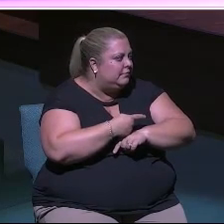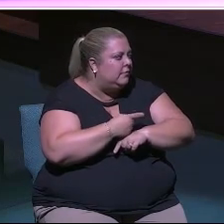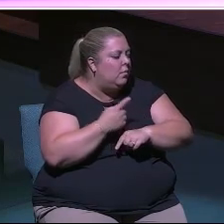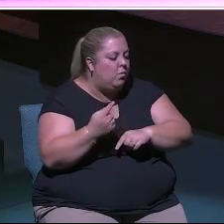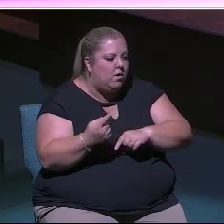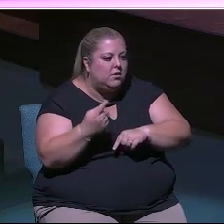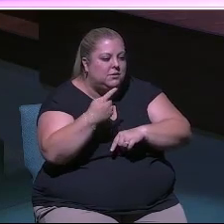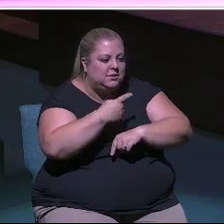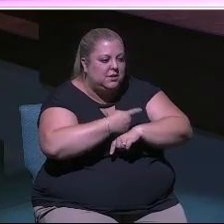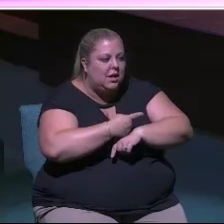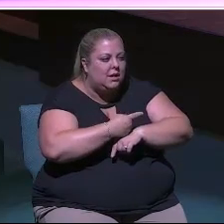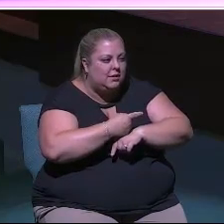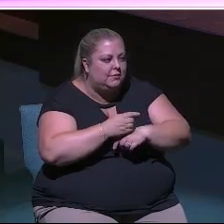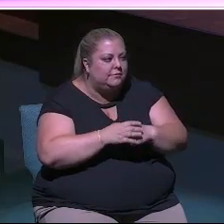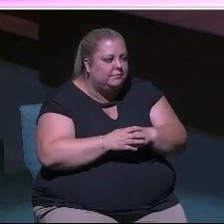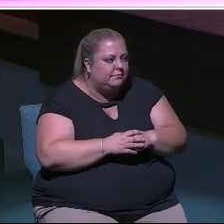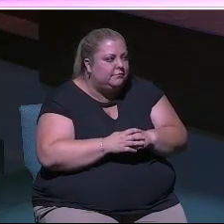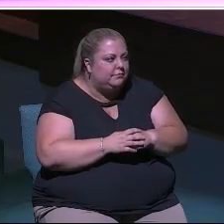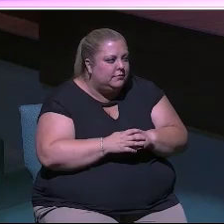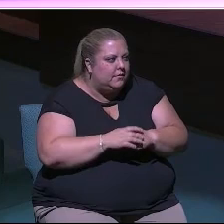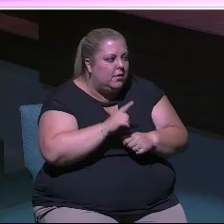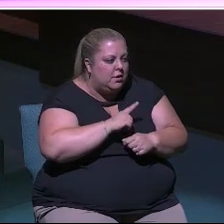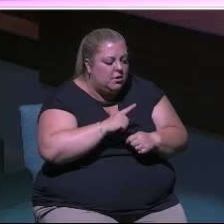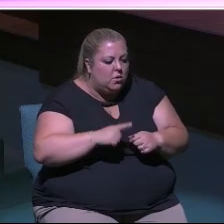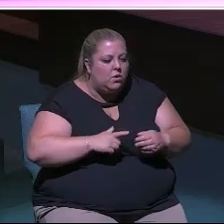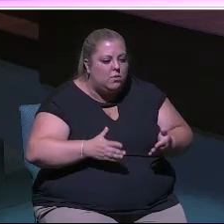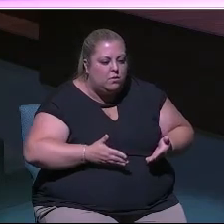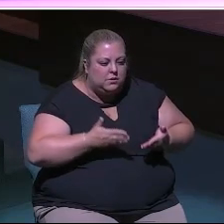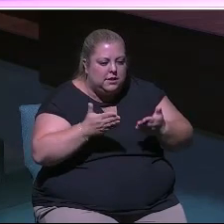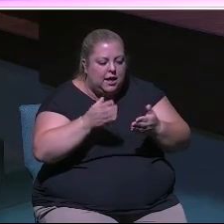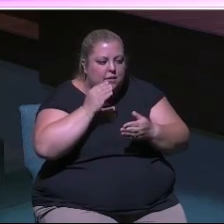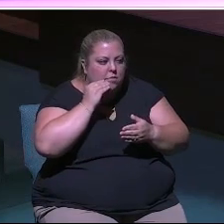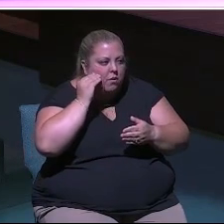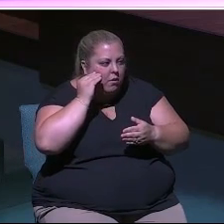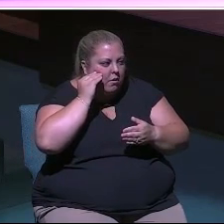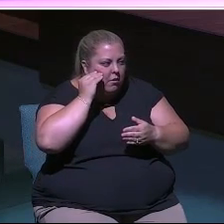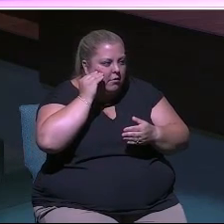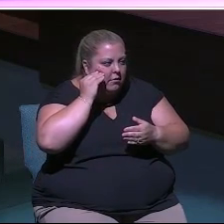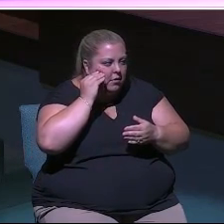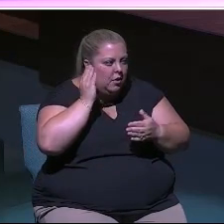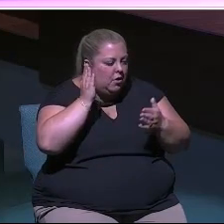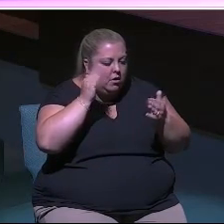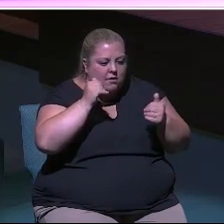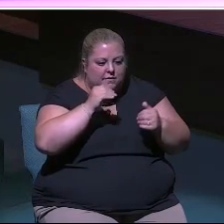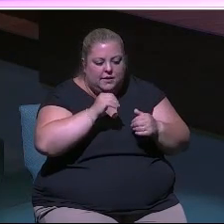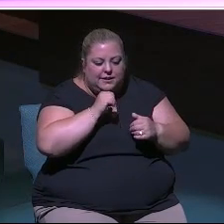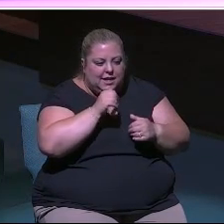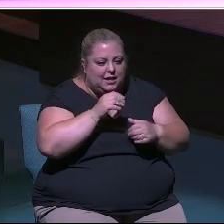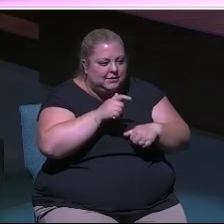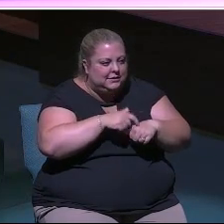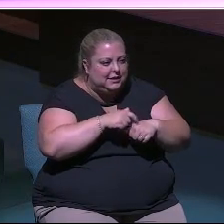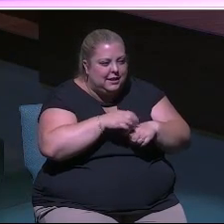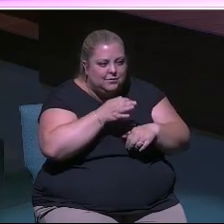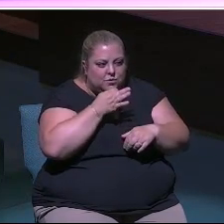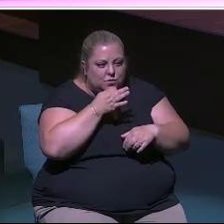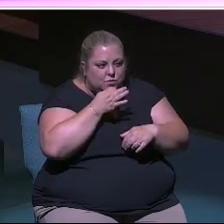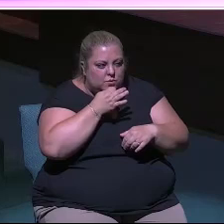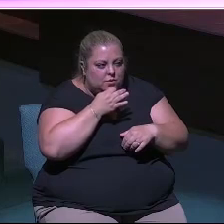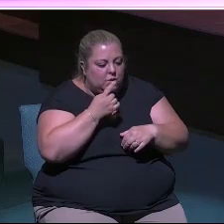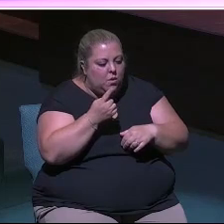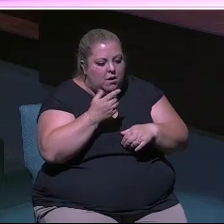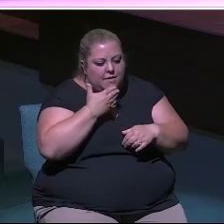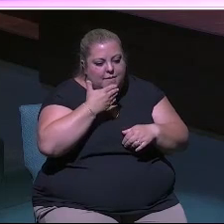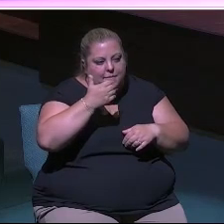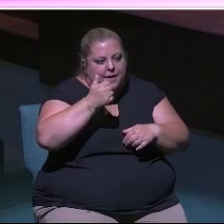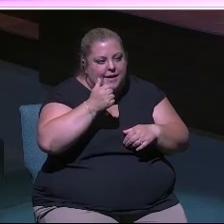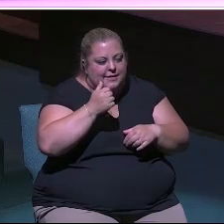one day, the Lord's going to take him home. Hope it's not anytime soon. One of the best deacons we've got. Loves the